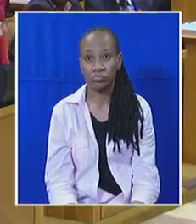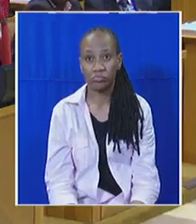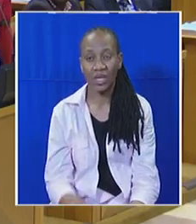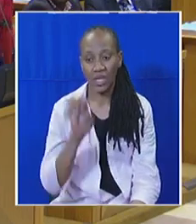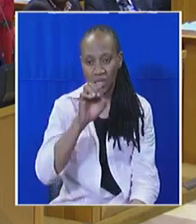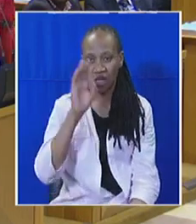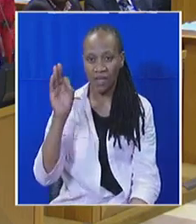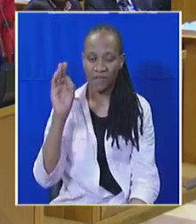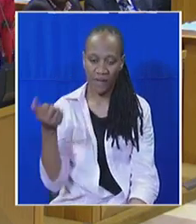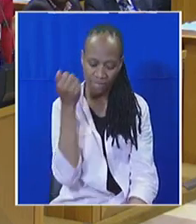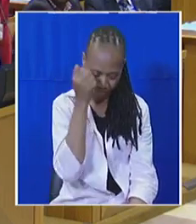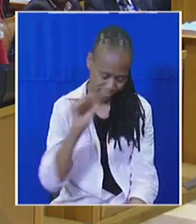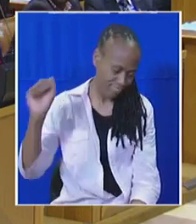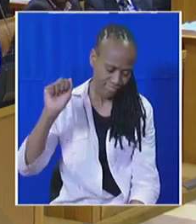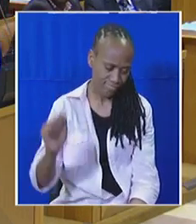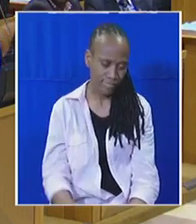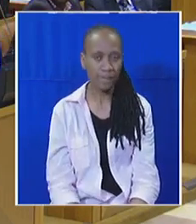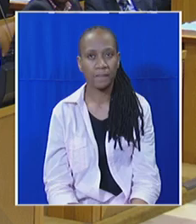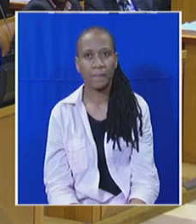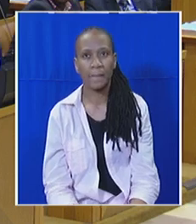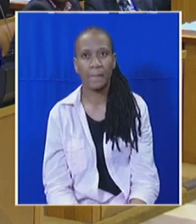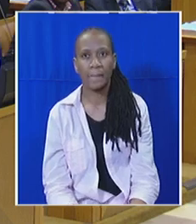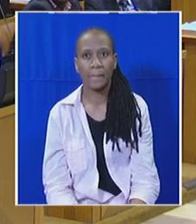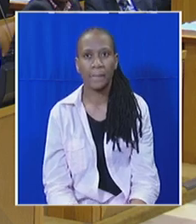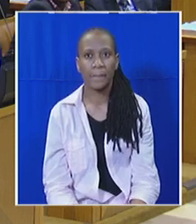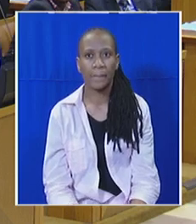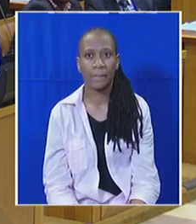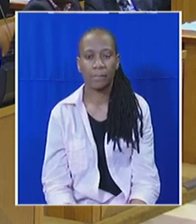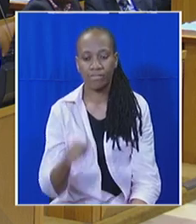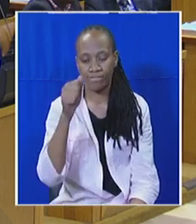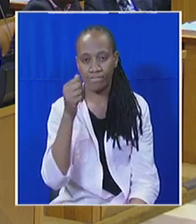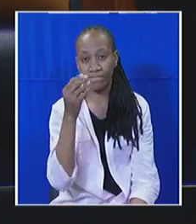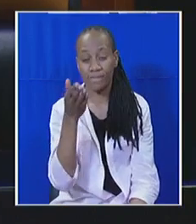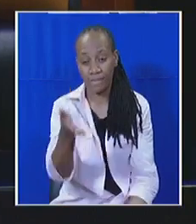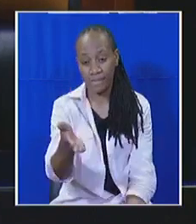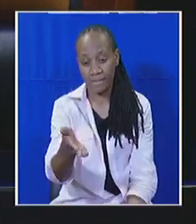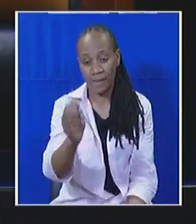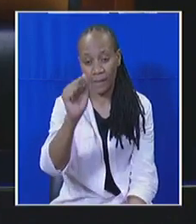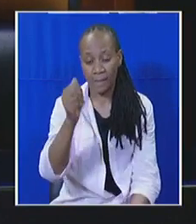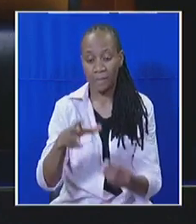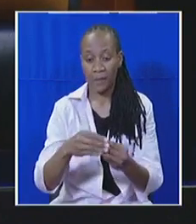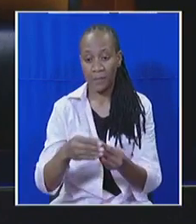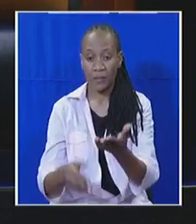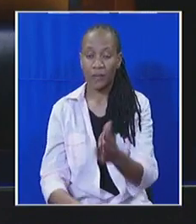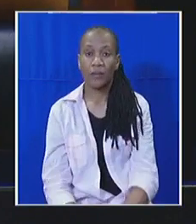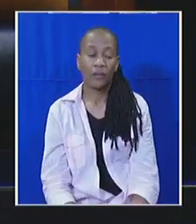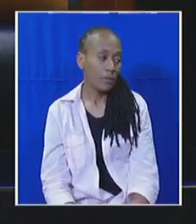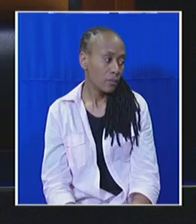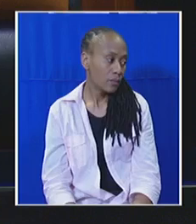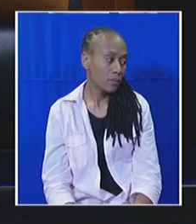Economic Freedom Fighters object. There's an objection. It is not agreed to. Yes, honourable member.